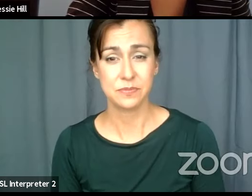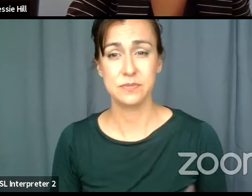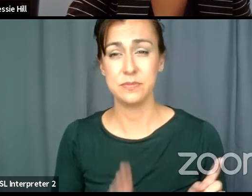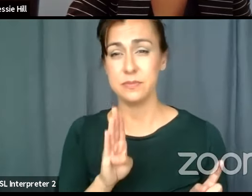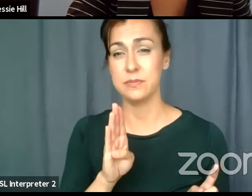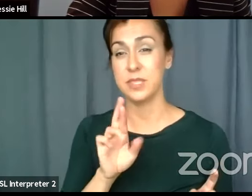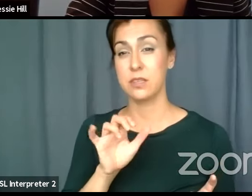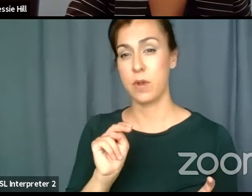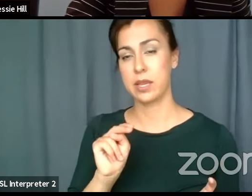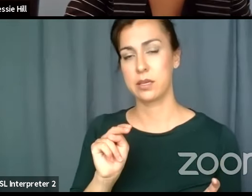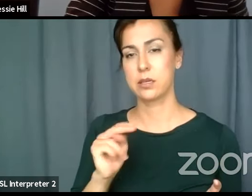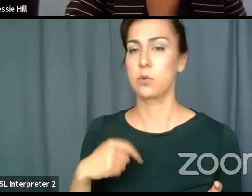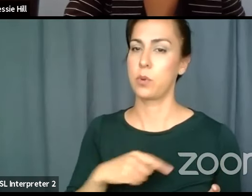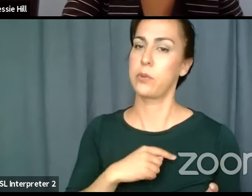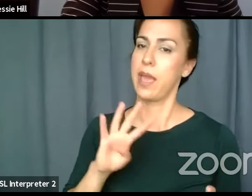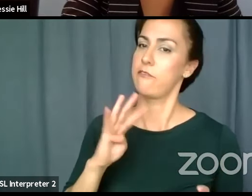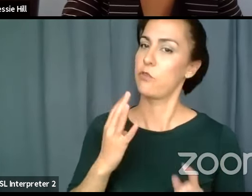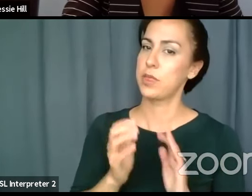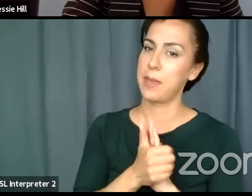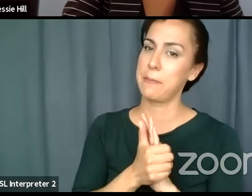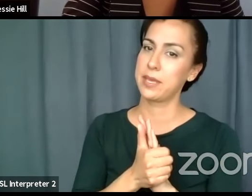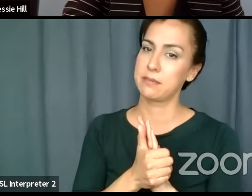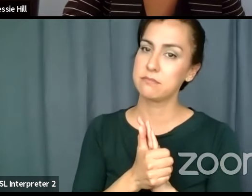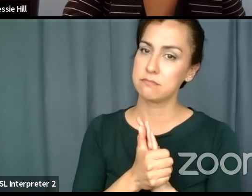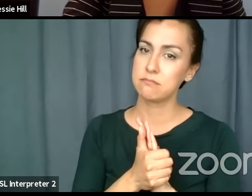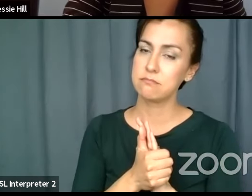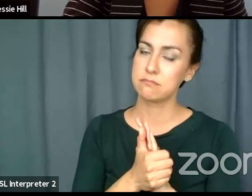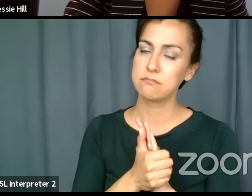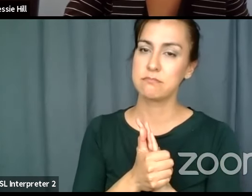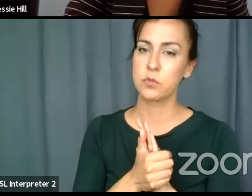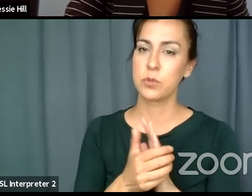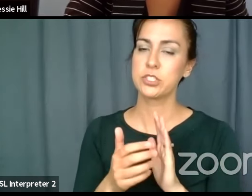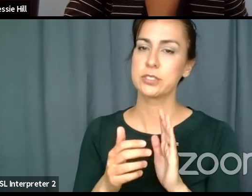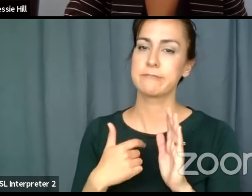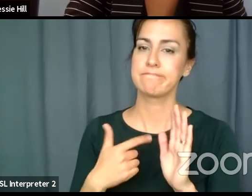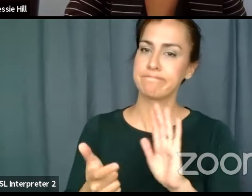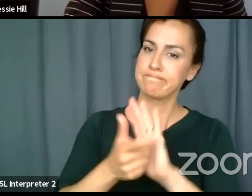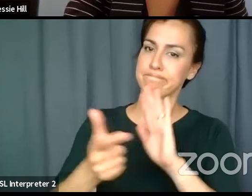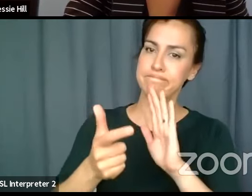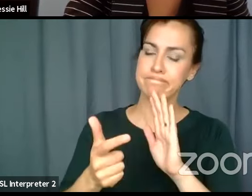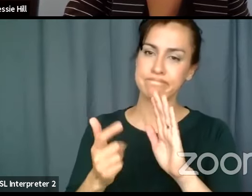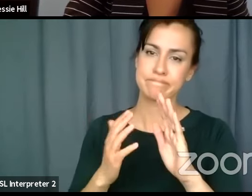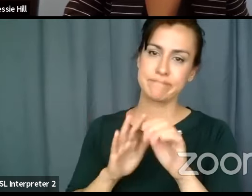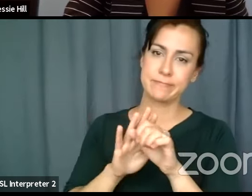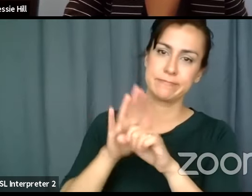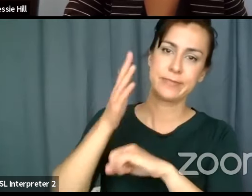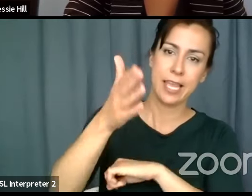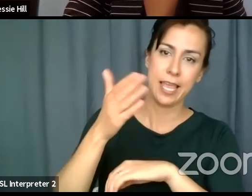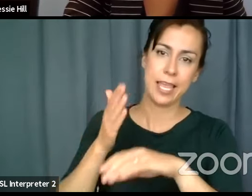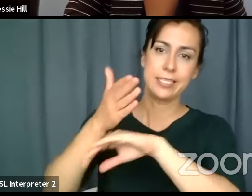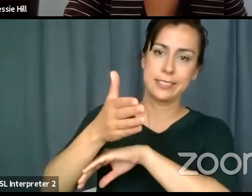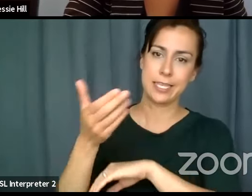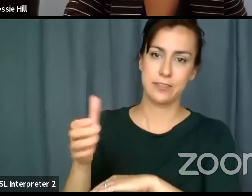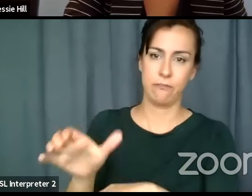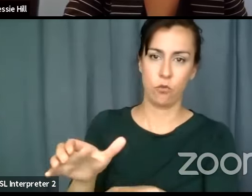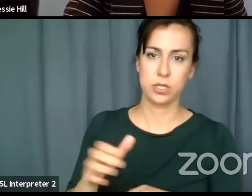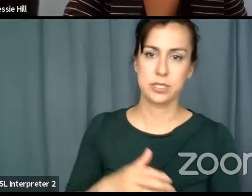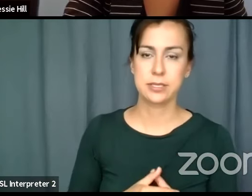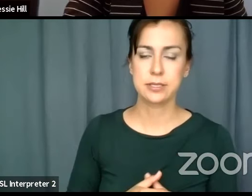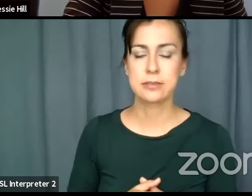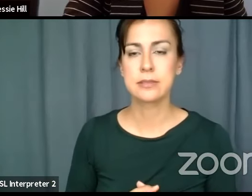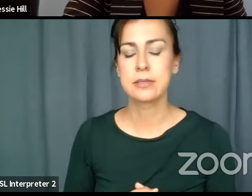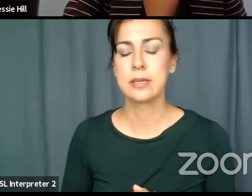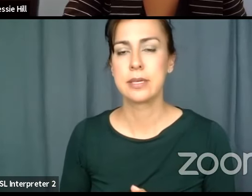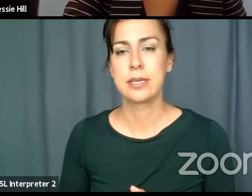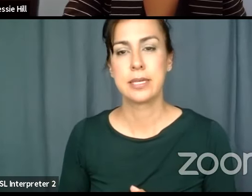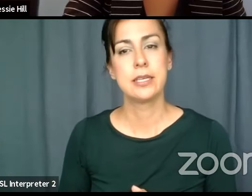Well, we have the Fourth Amendment, use of excessive force. And so many, in this case,